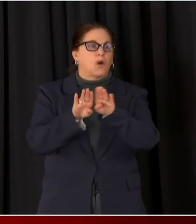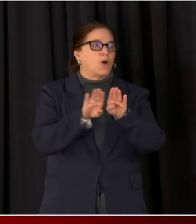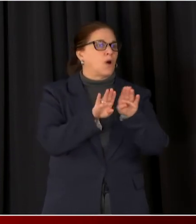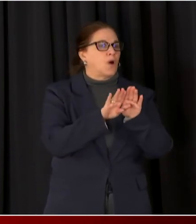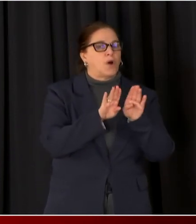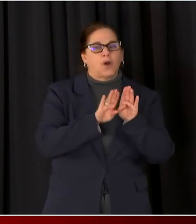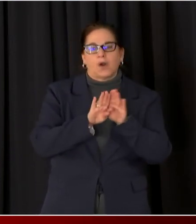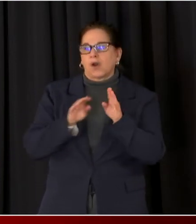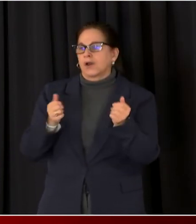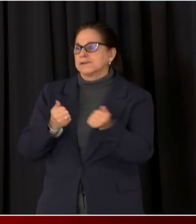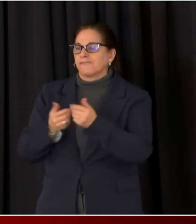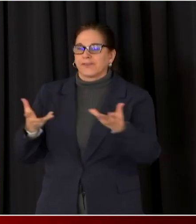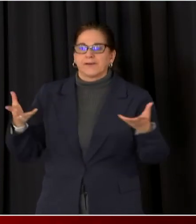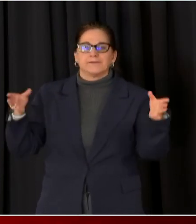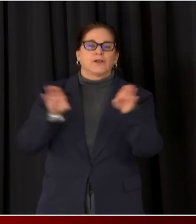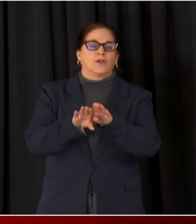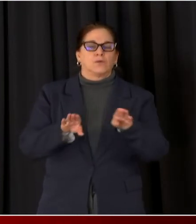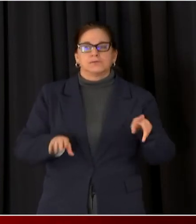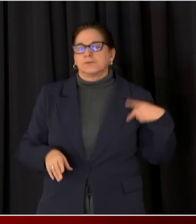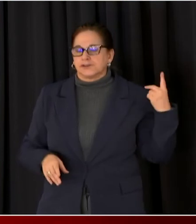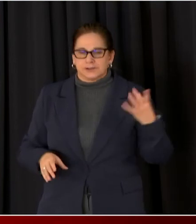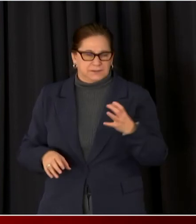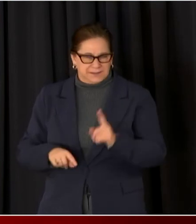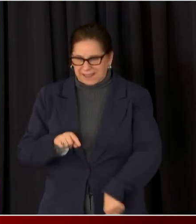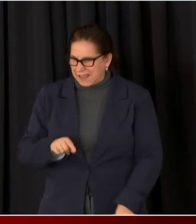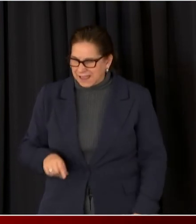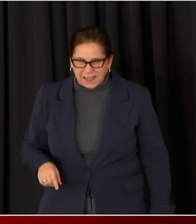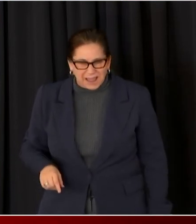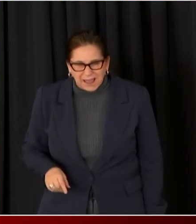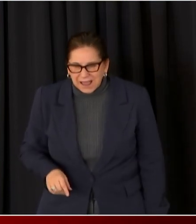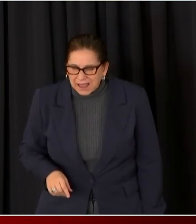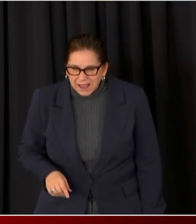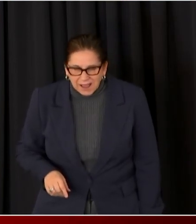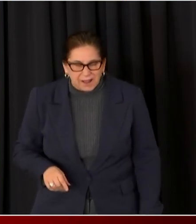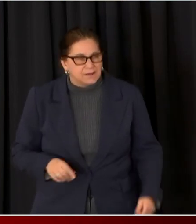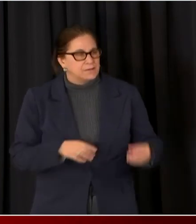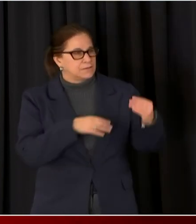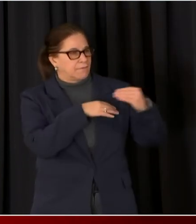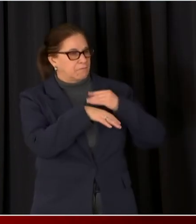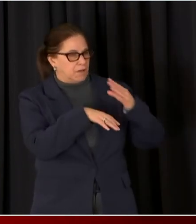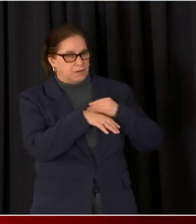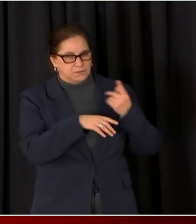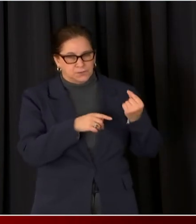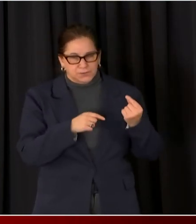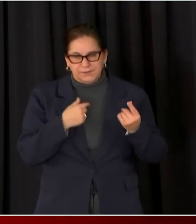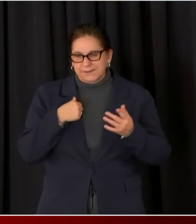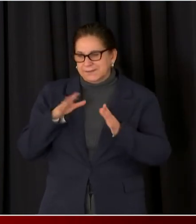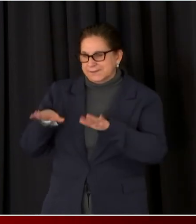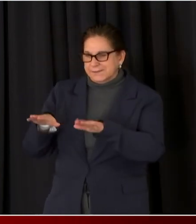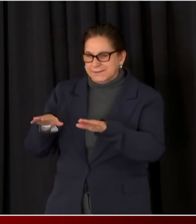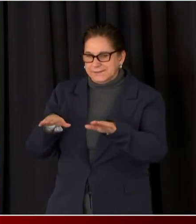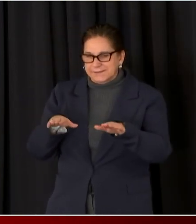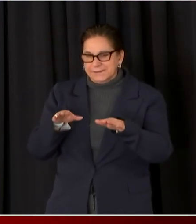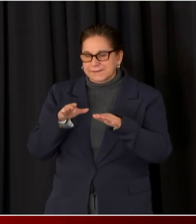a position as a health authority to only make recommendations for things that show up in contact tracing data. Thank